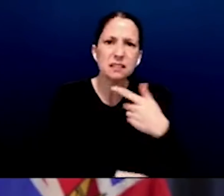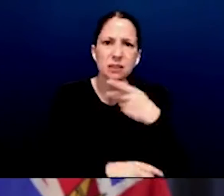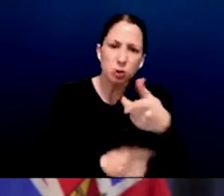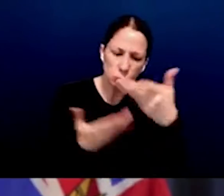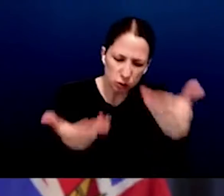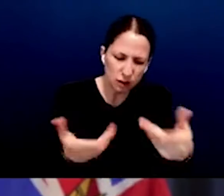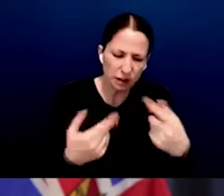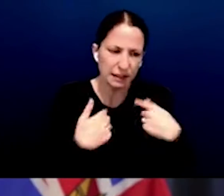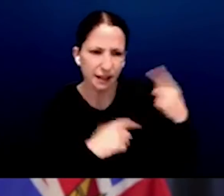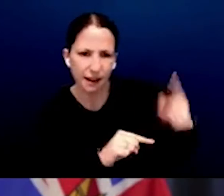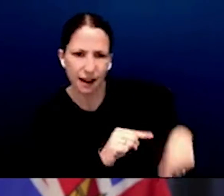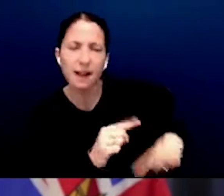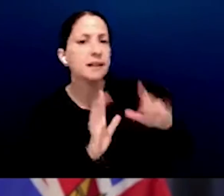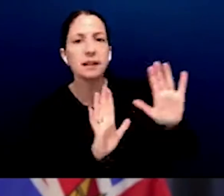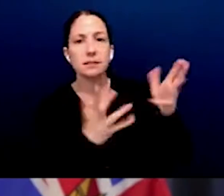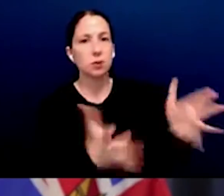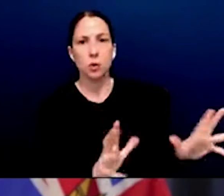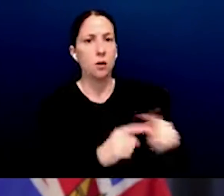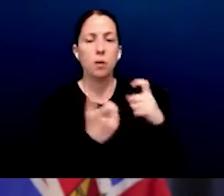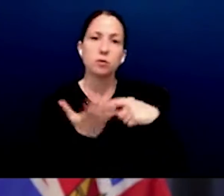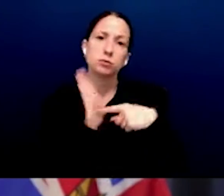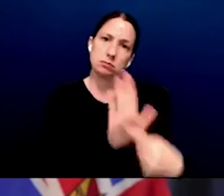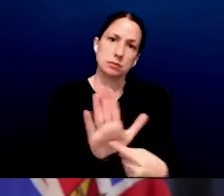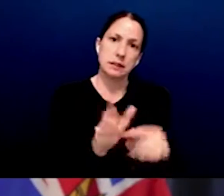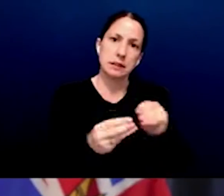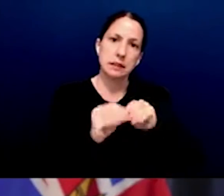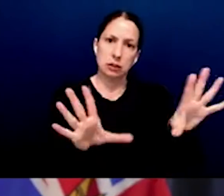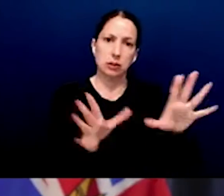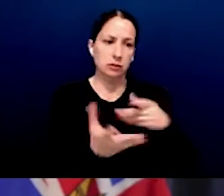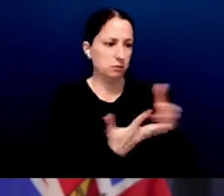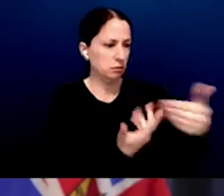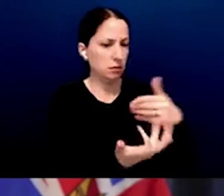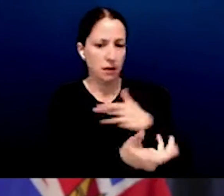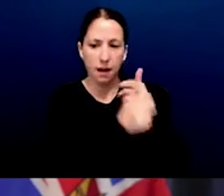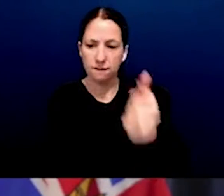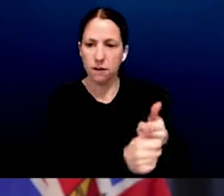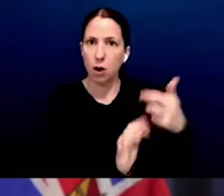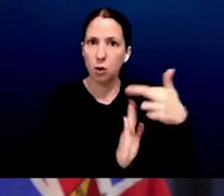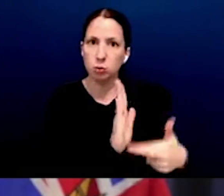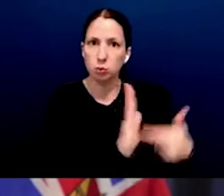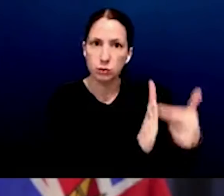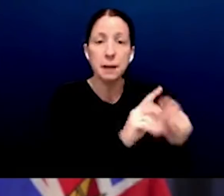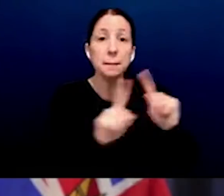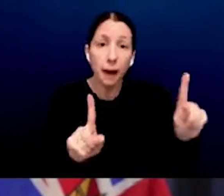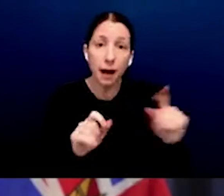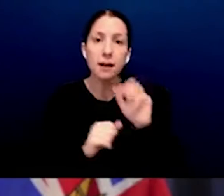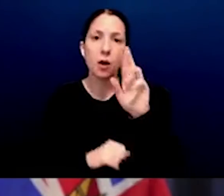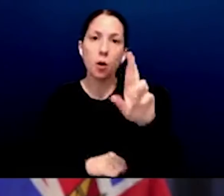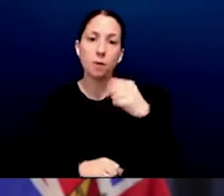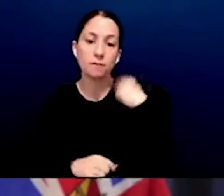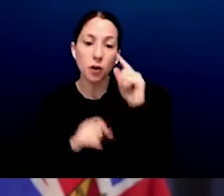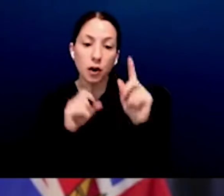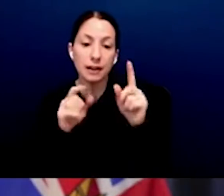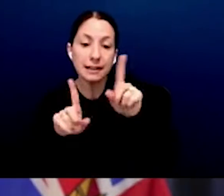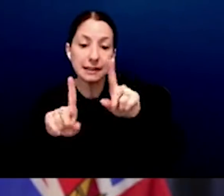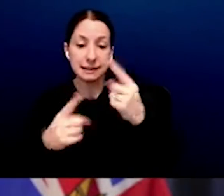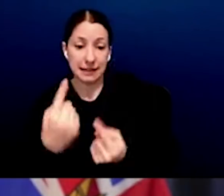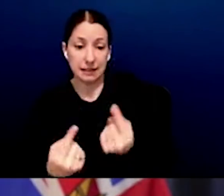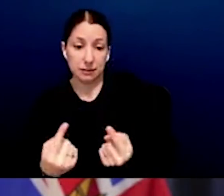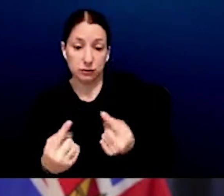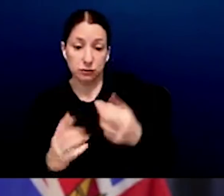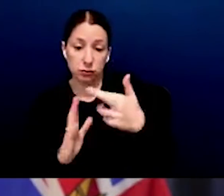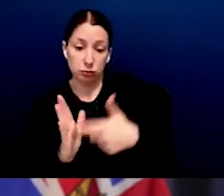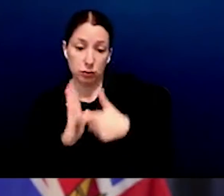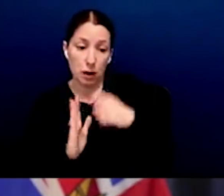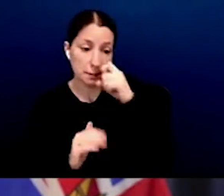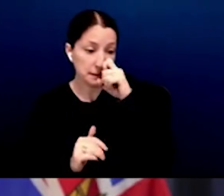I do believe that the test requirement will mean that those who like to go for a day of shopping in Seattle will think twice about